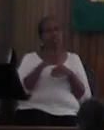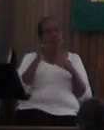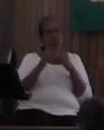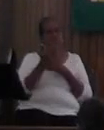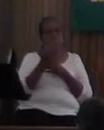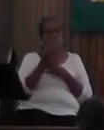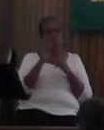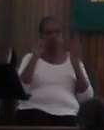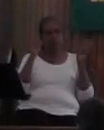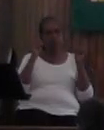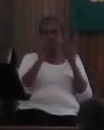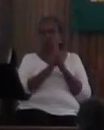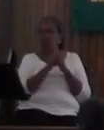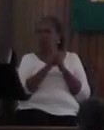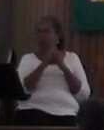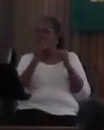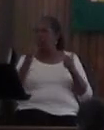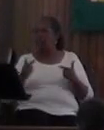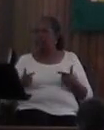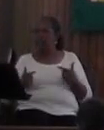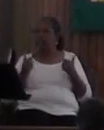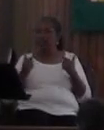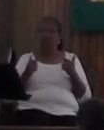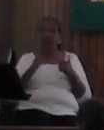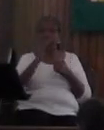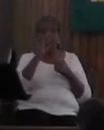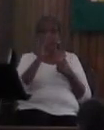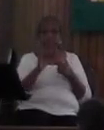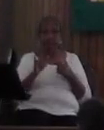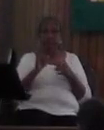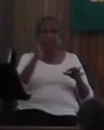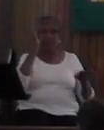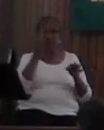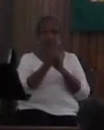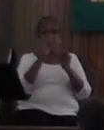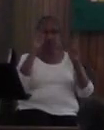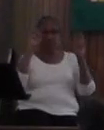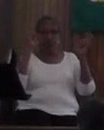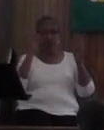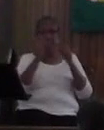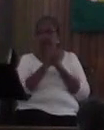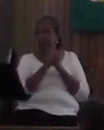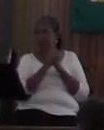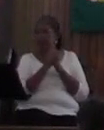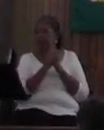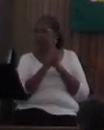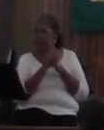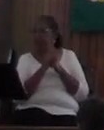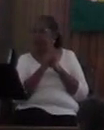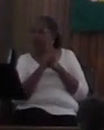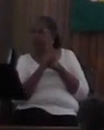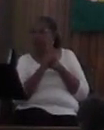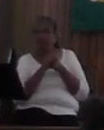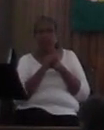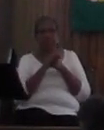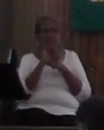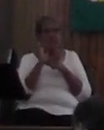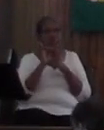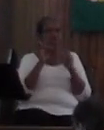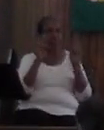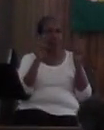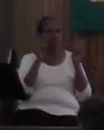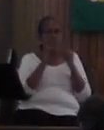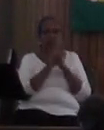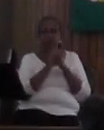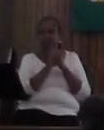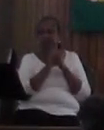morning. Living by faith. Living by faith. That is our subject